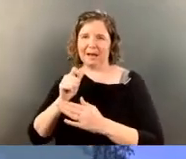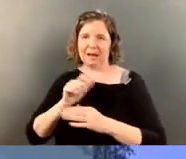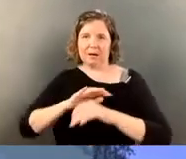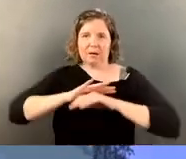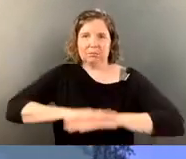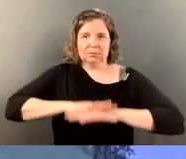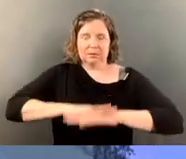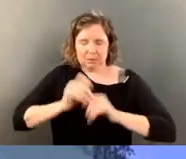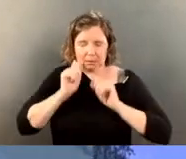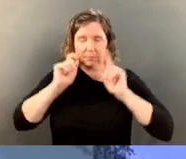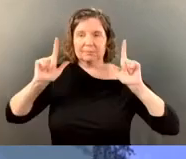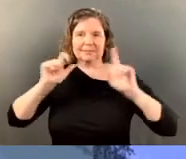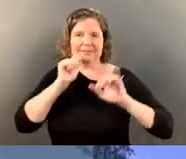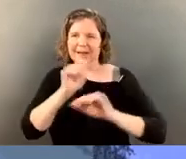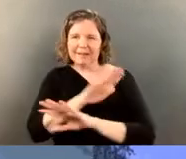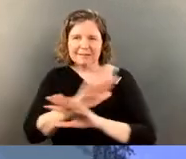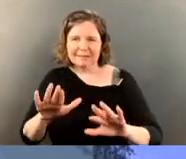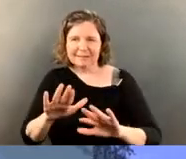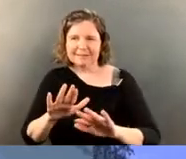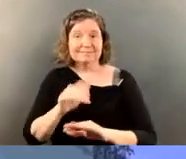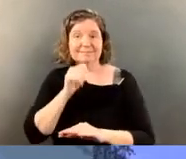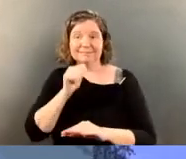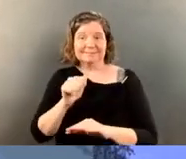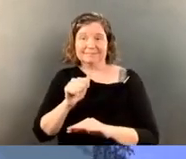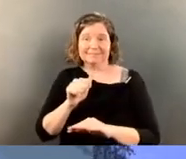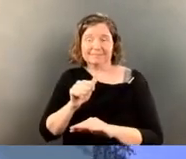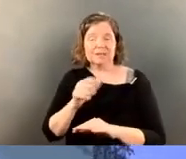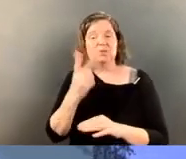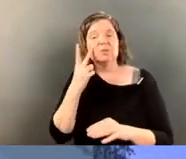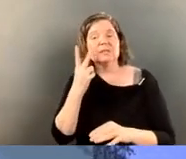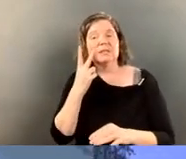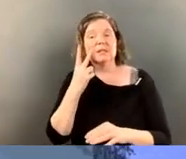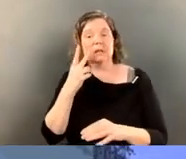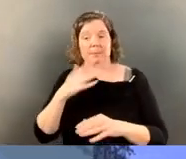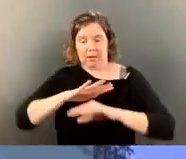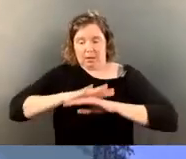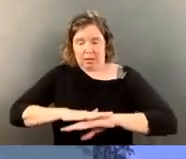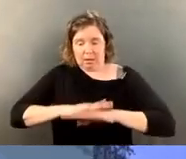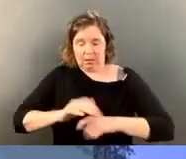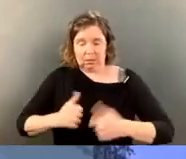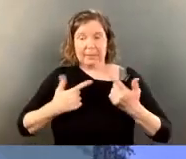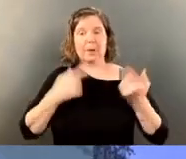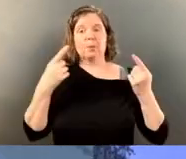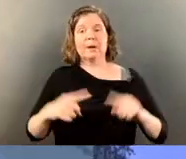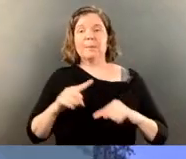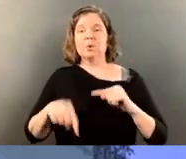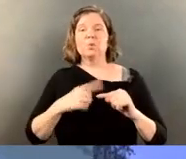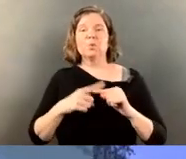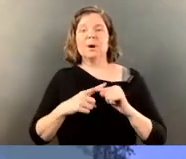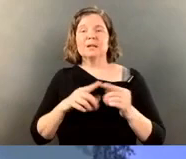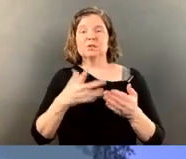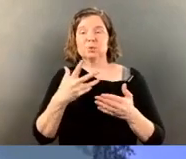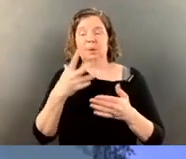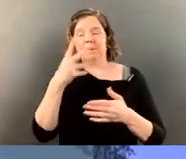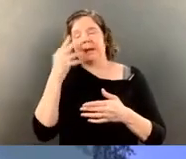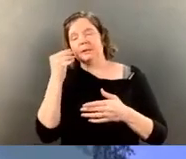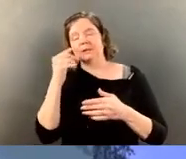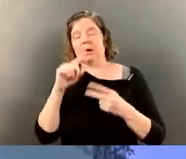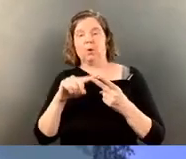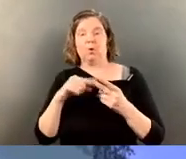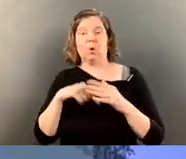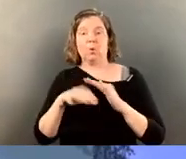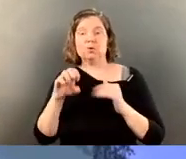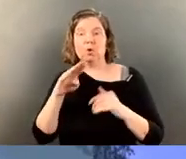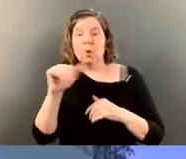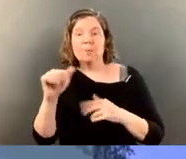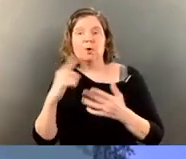resuscitated. I need you to know that today. He was not resuscitated. See, being resuscitated, that's what happens when you pass out or when you go into